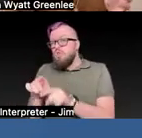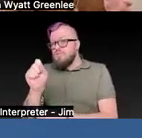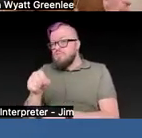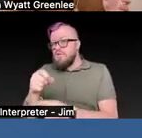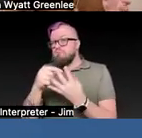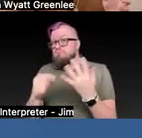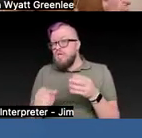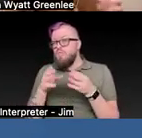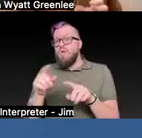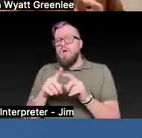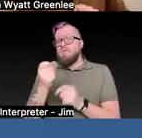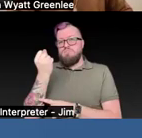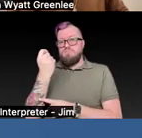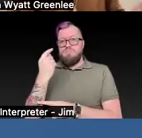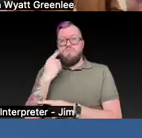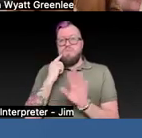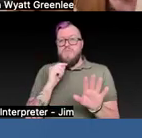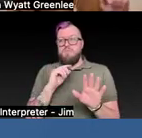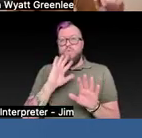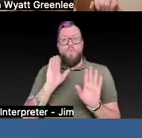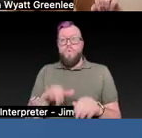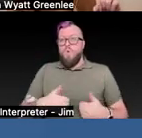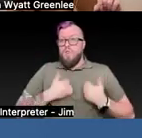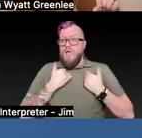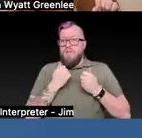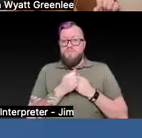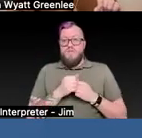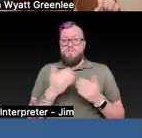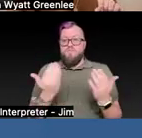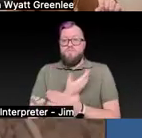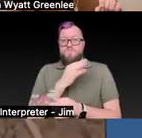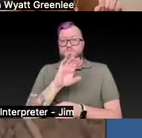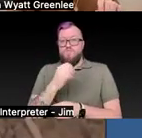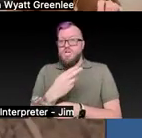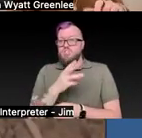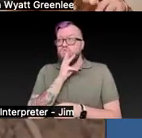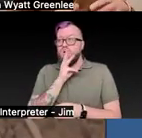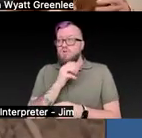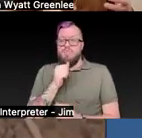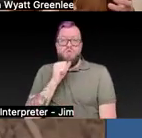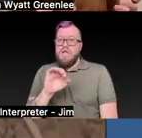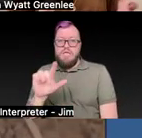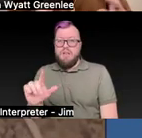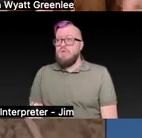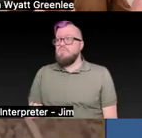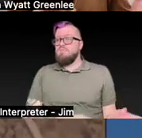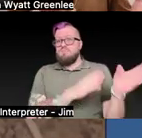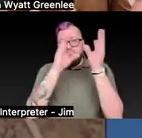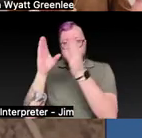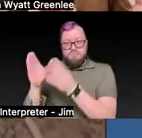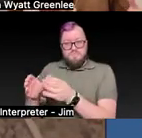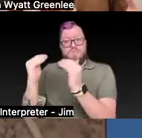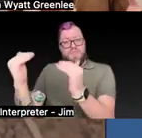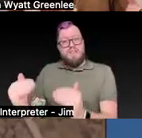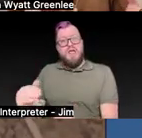they live their entire lives in freshwater and they are not actually an eel. The next are called moray eels, and these